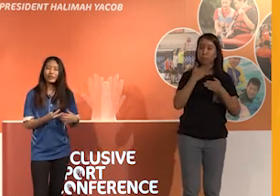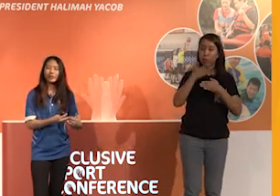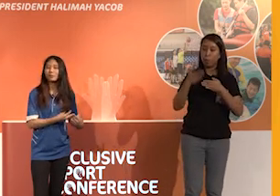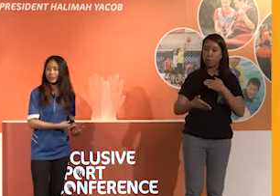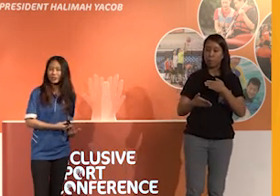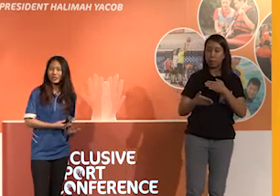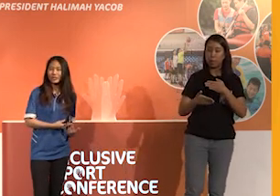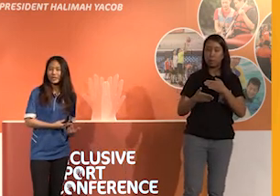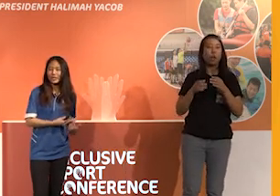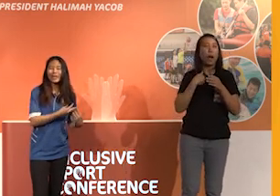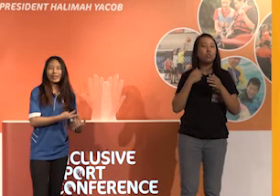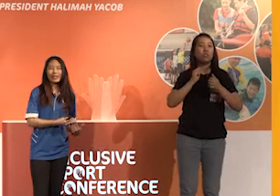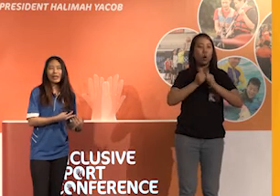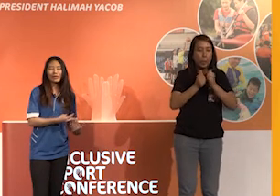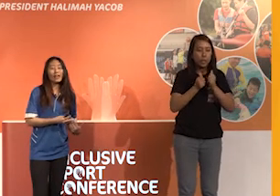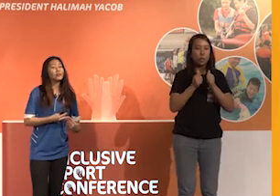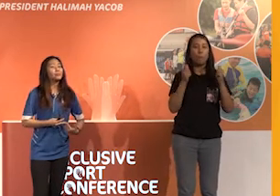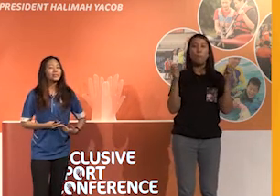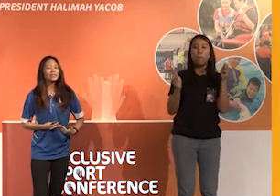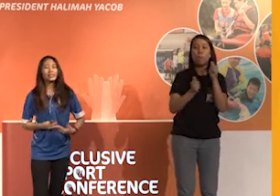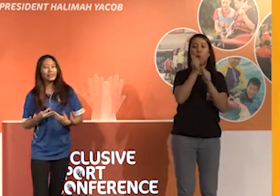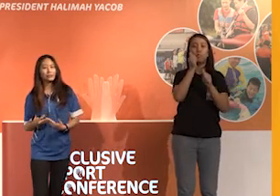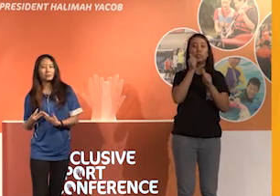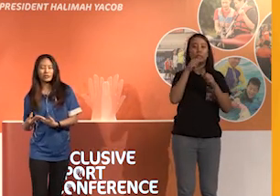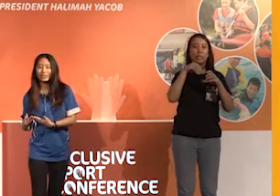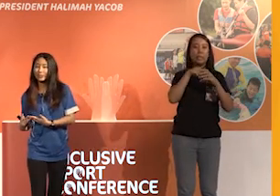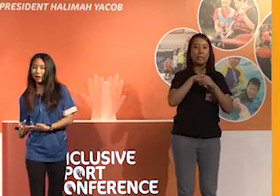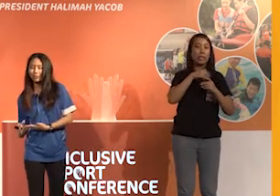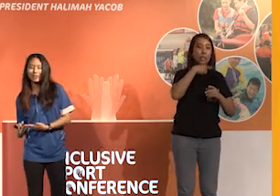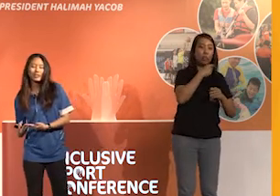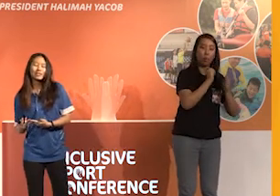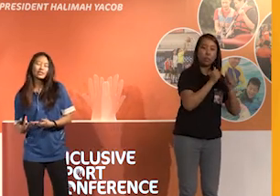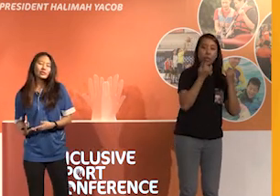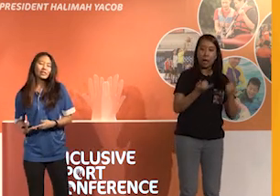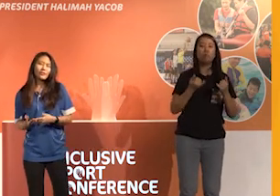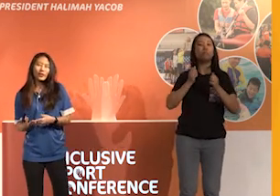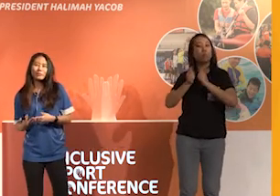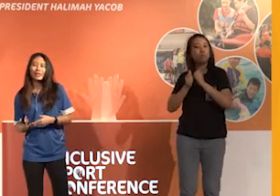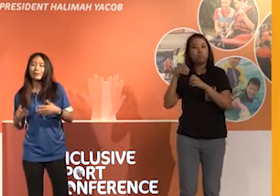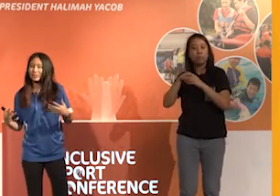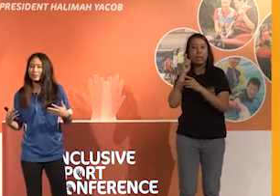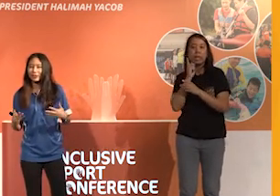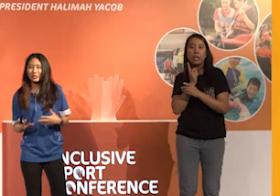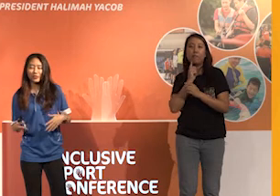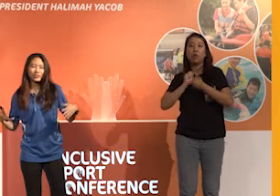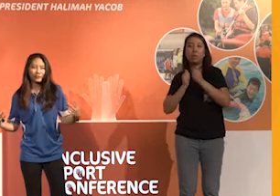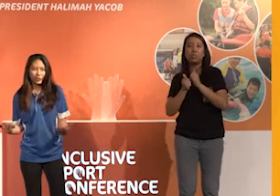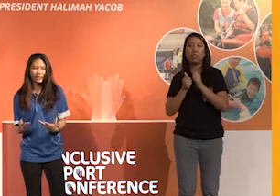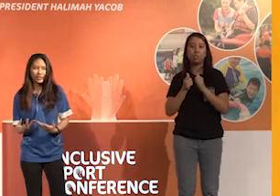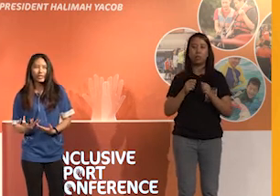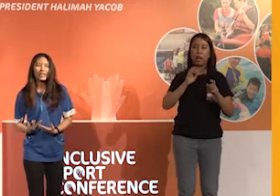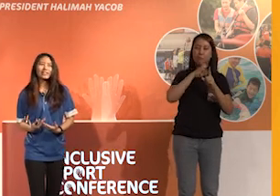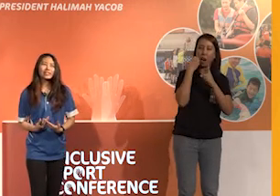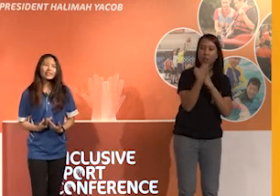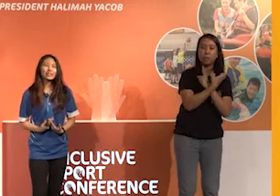in hearing competitions, and now that I've competed in deaf competition as well. So the environment and atmosphere was very